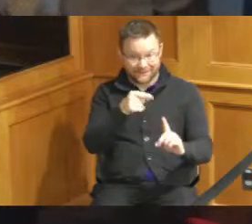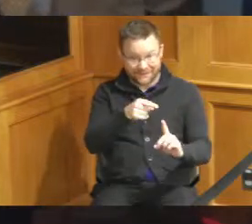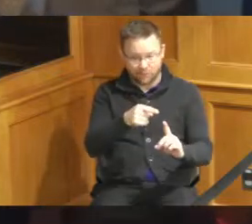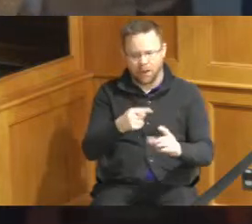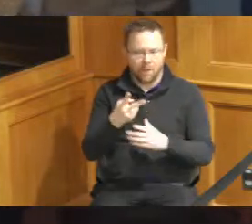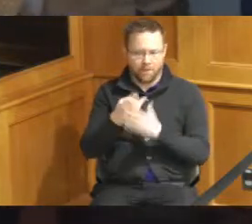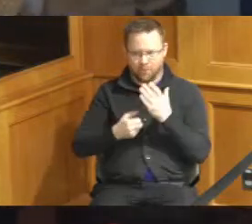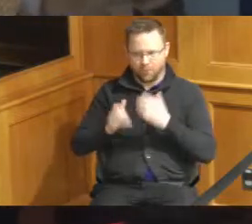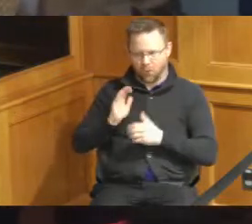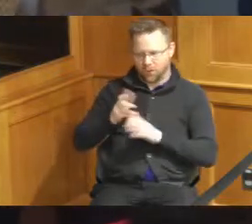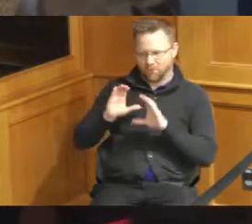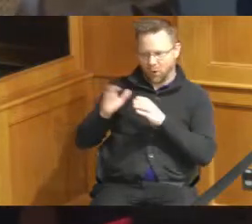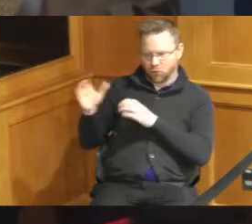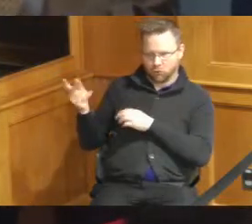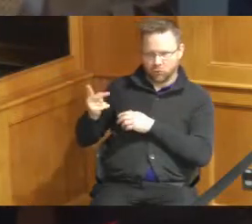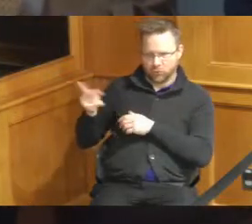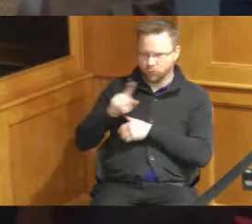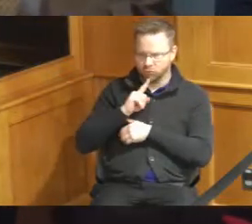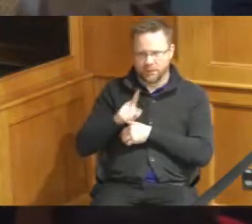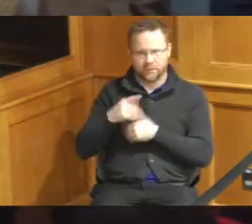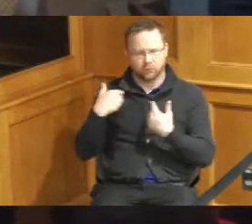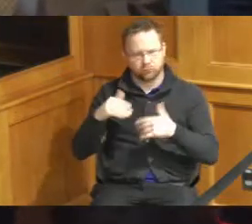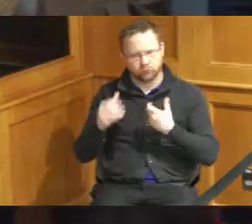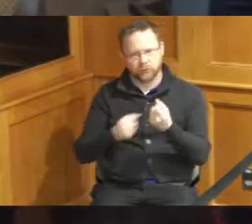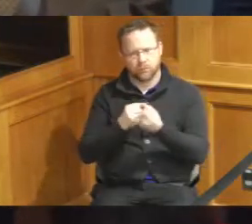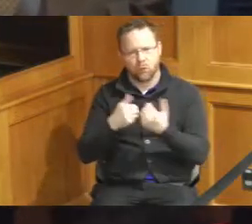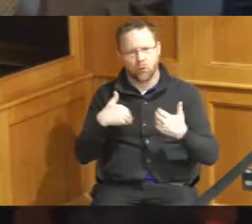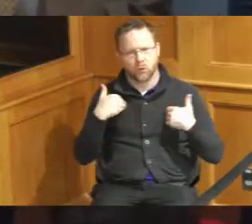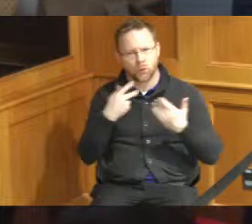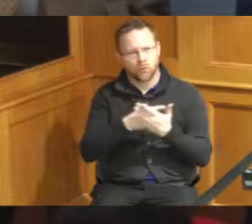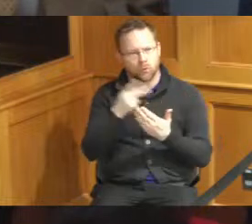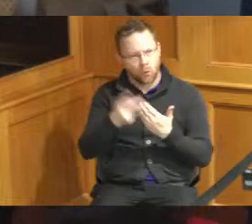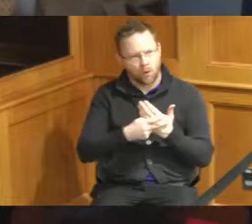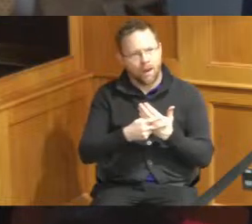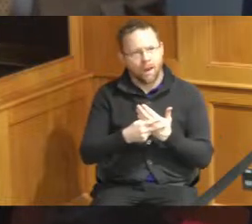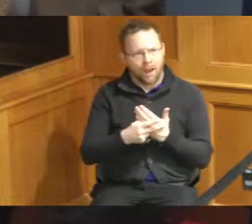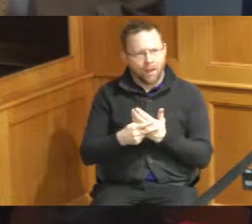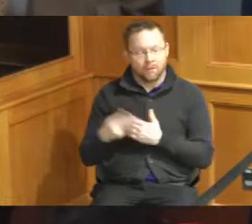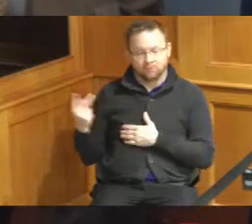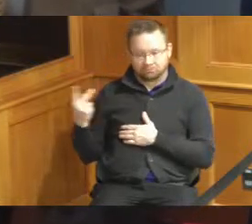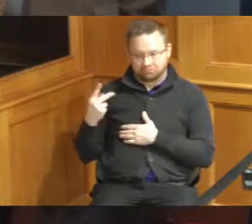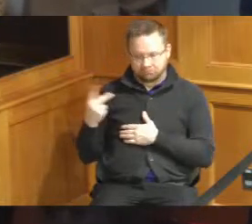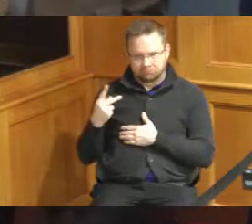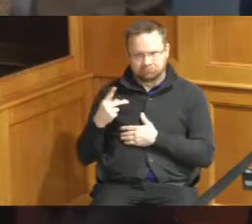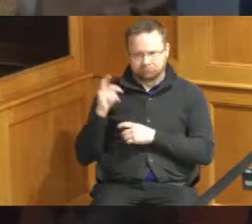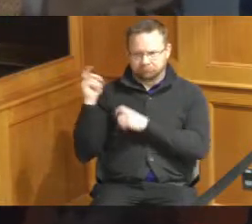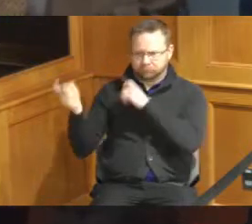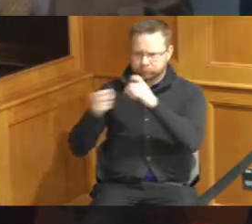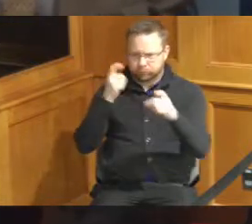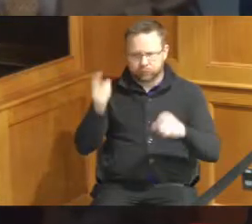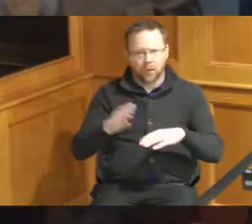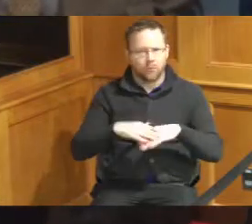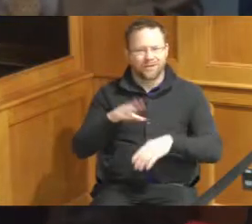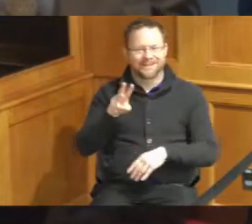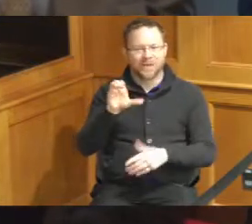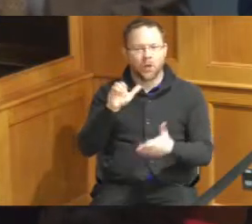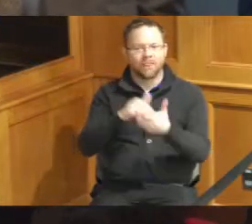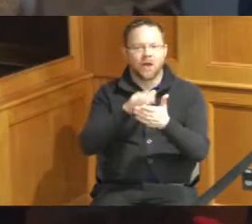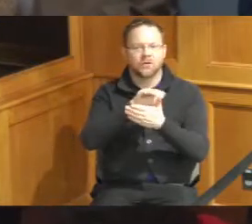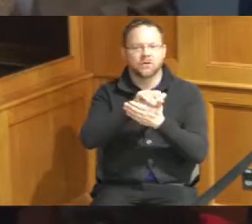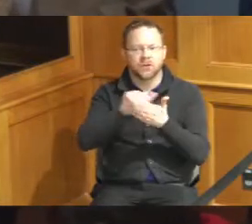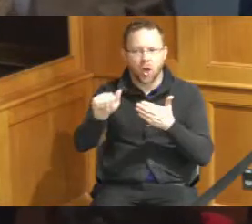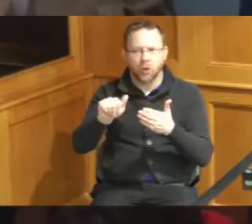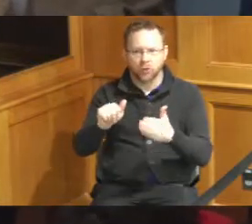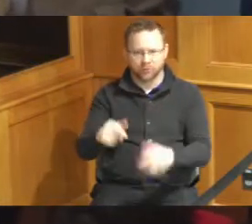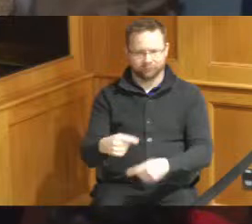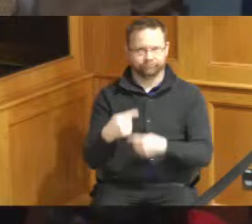of our chapters do an incredible job with youth programming. Between the 2 of us, we've given out more than $600,000 over